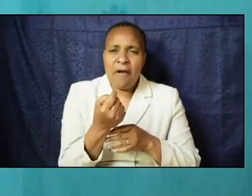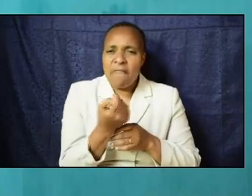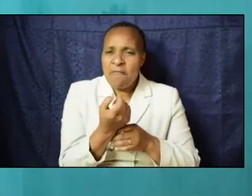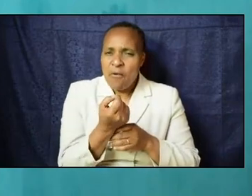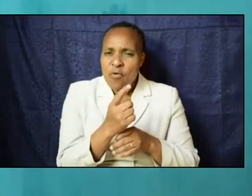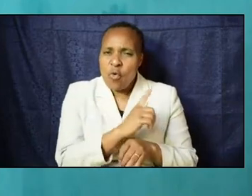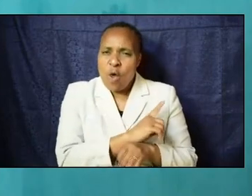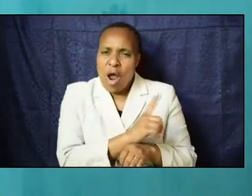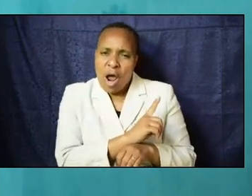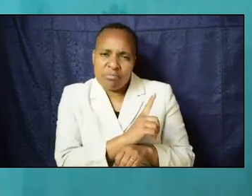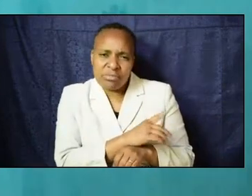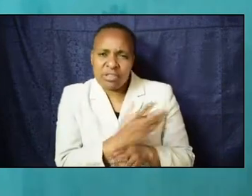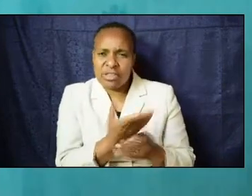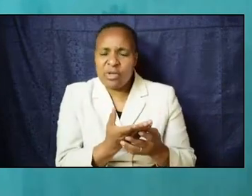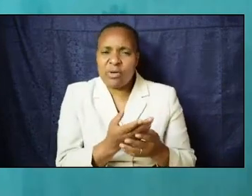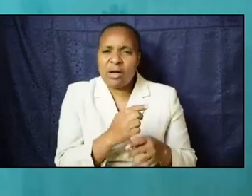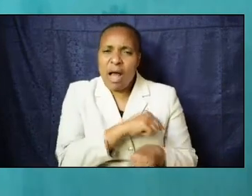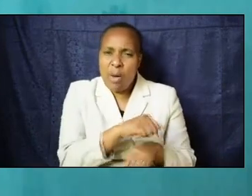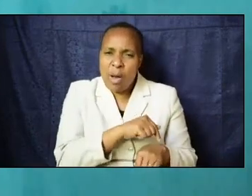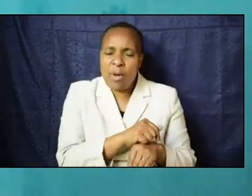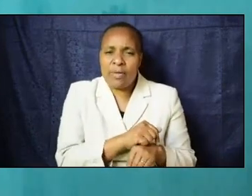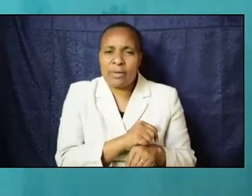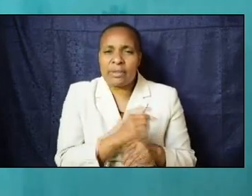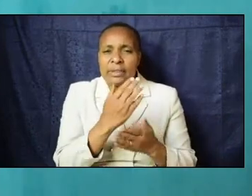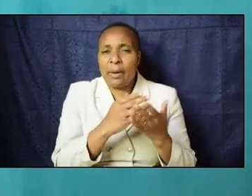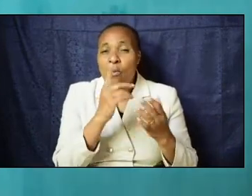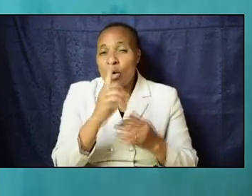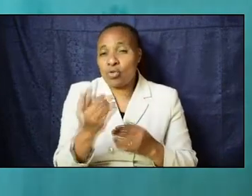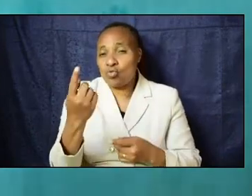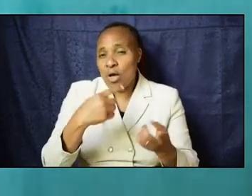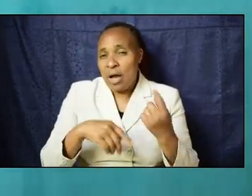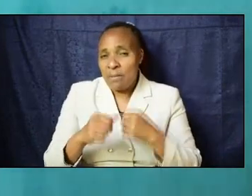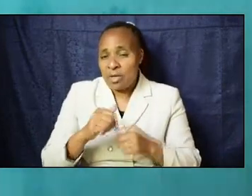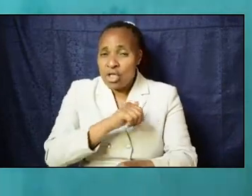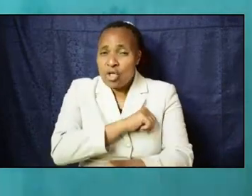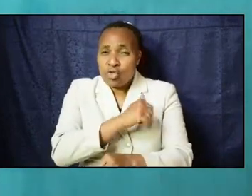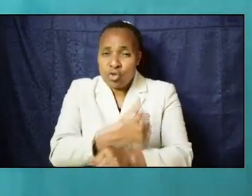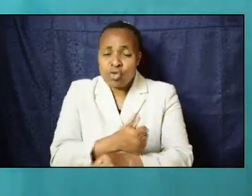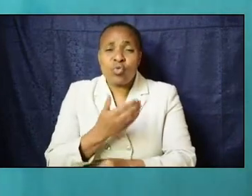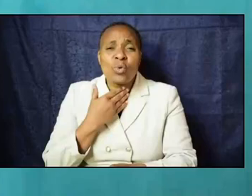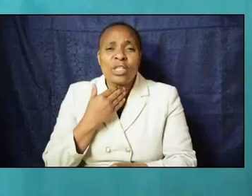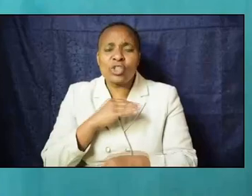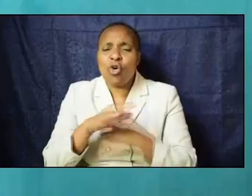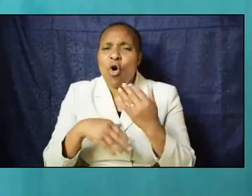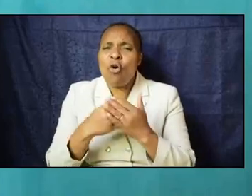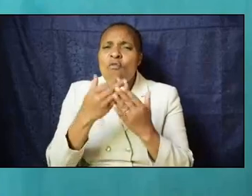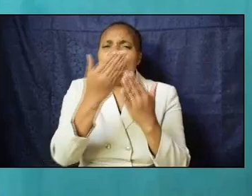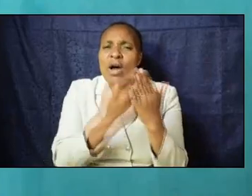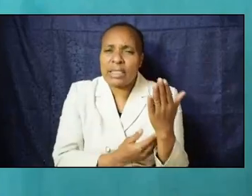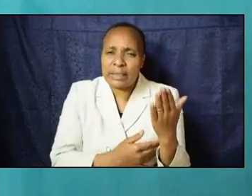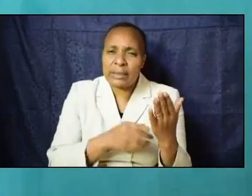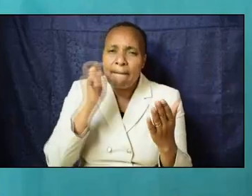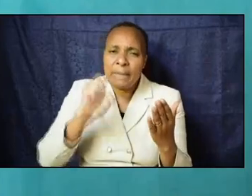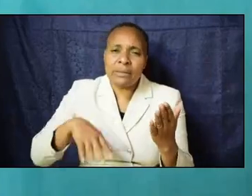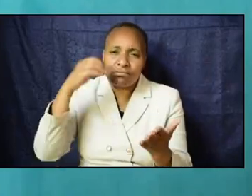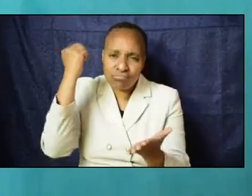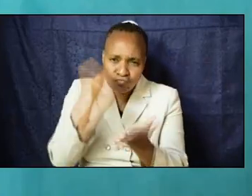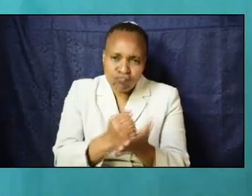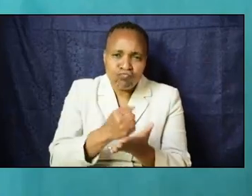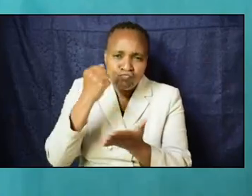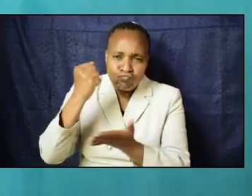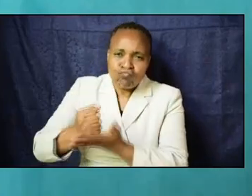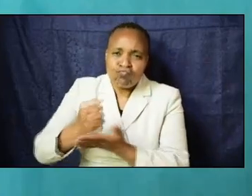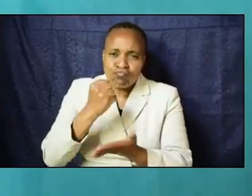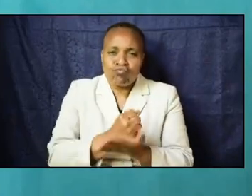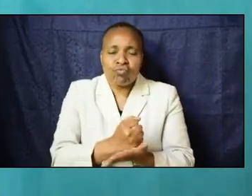minutes or hours as I was waiting for someone to come. The reason is the authorities required that all the flyers needed to have stamps and I didn't